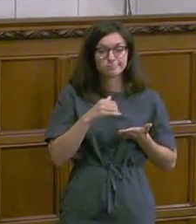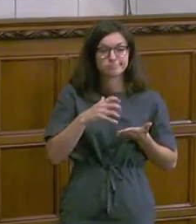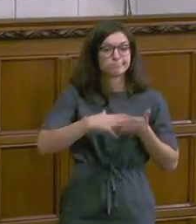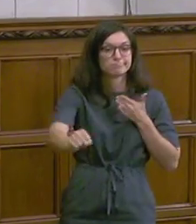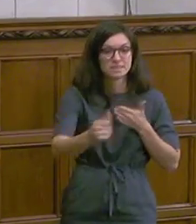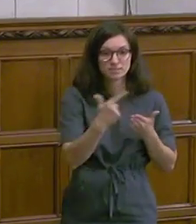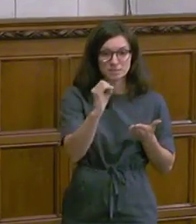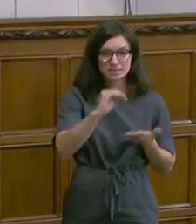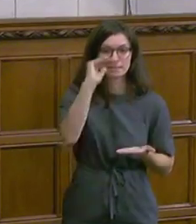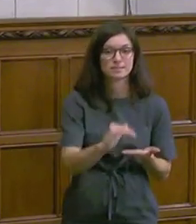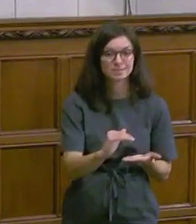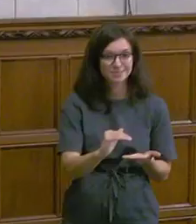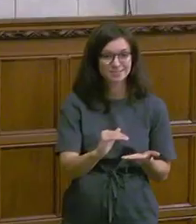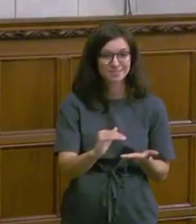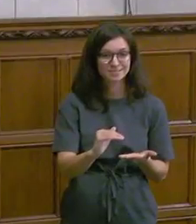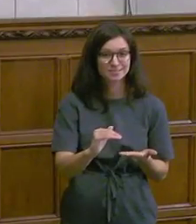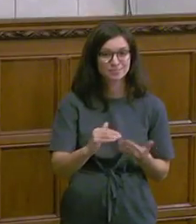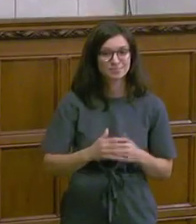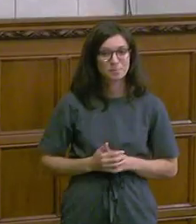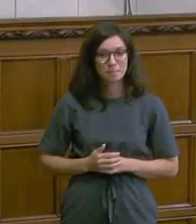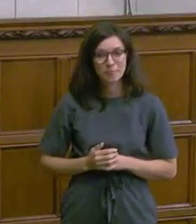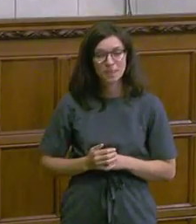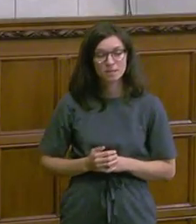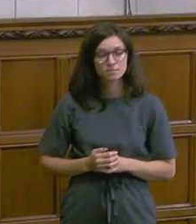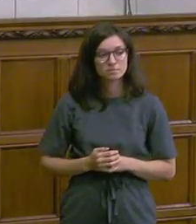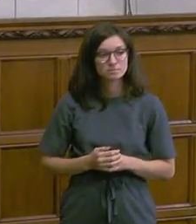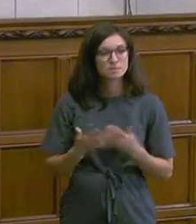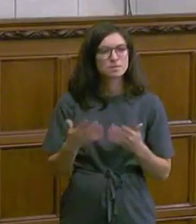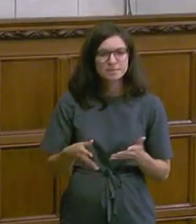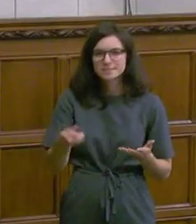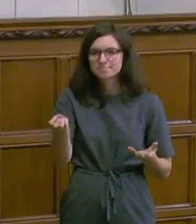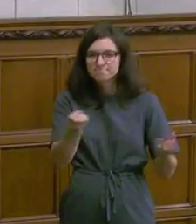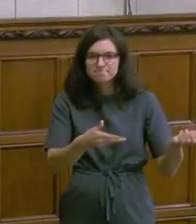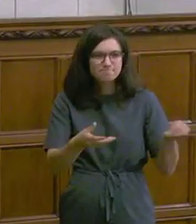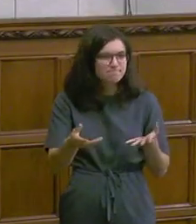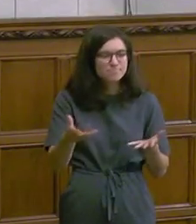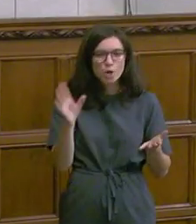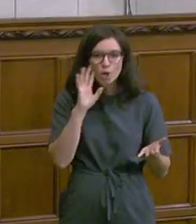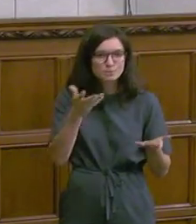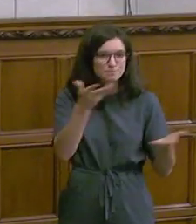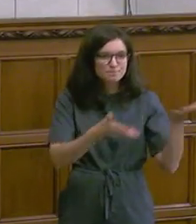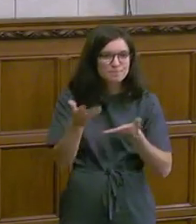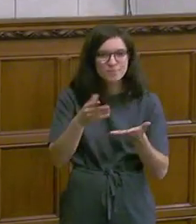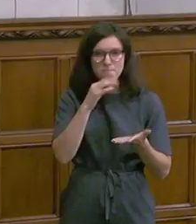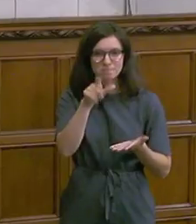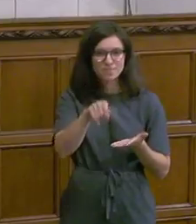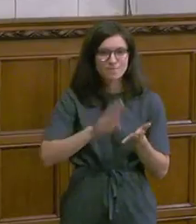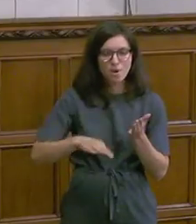services. So we've heard from the Honourable Member for Poplar and